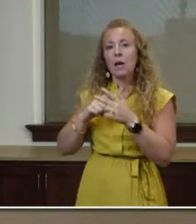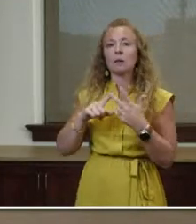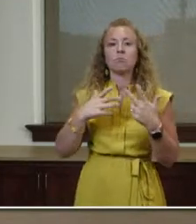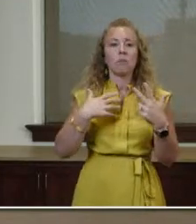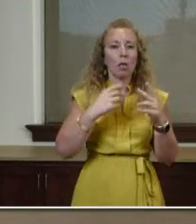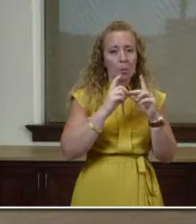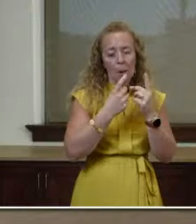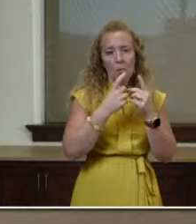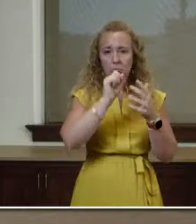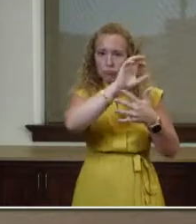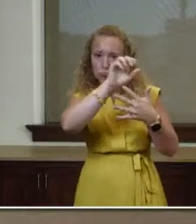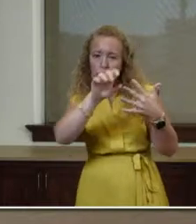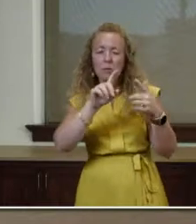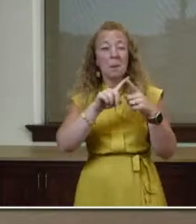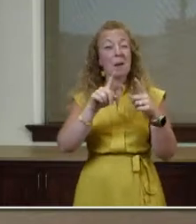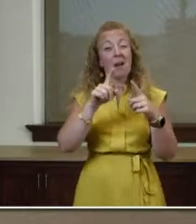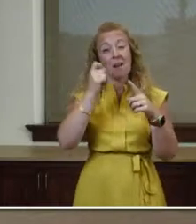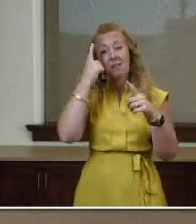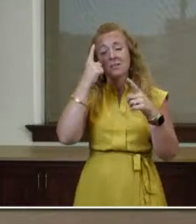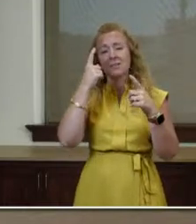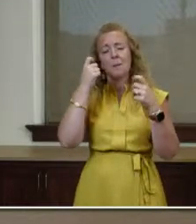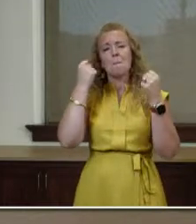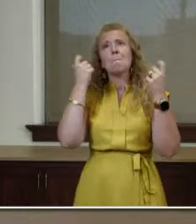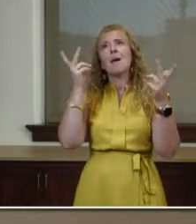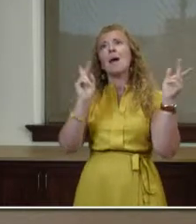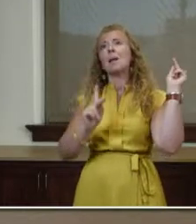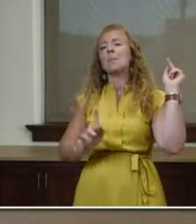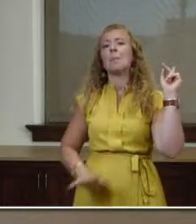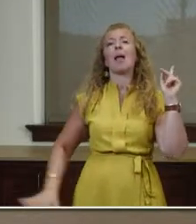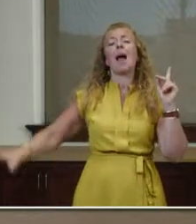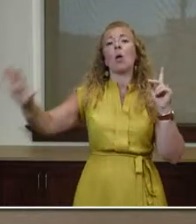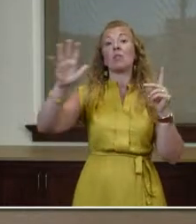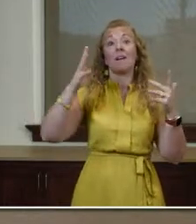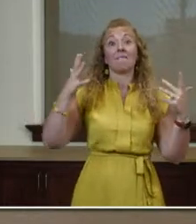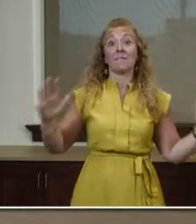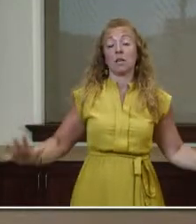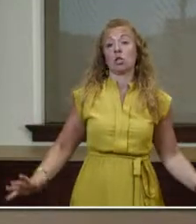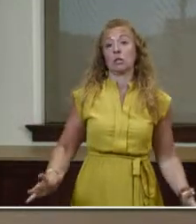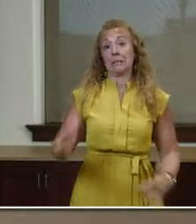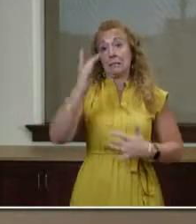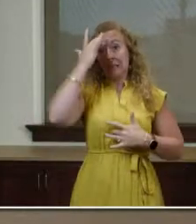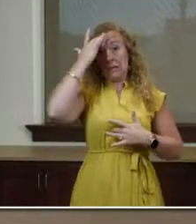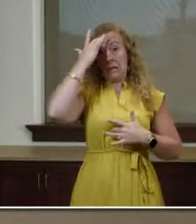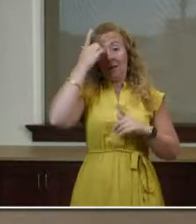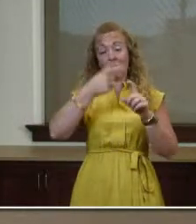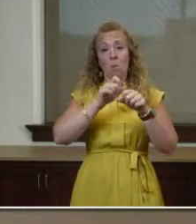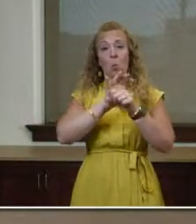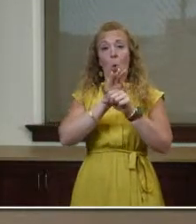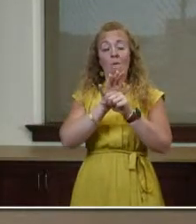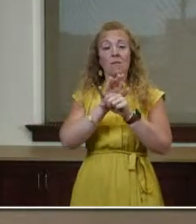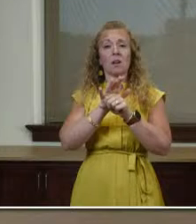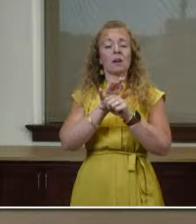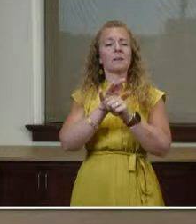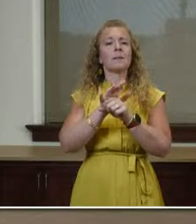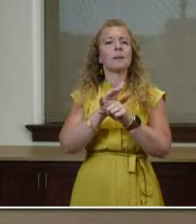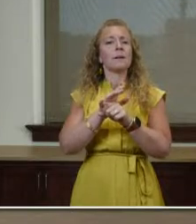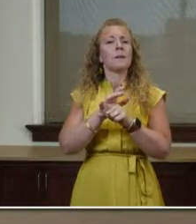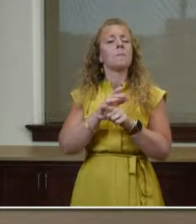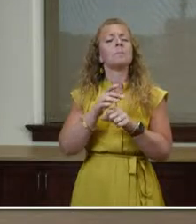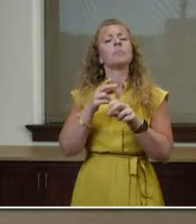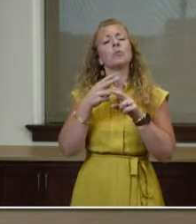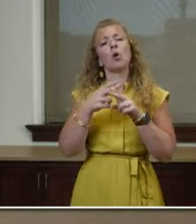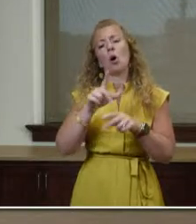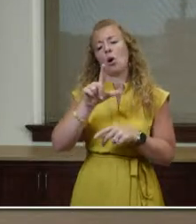put out. But there are a whole lot of people who've been infected by this virus who don't show up in those statistics. We call